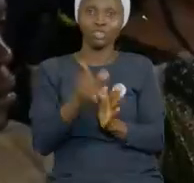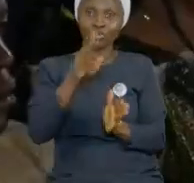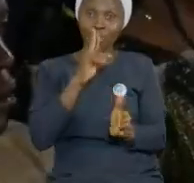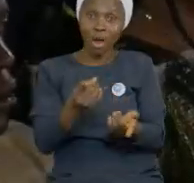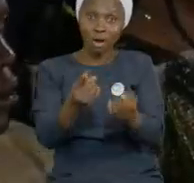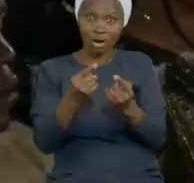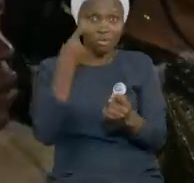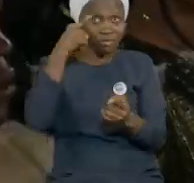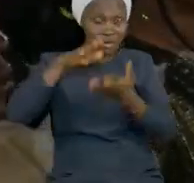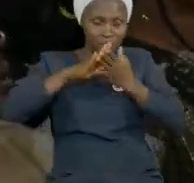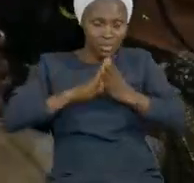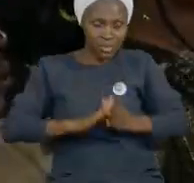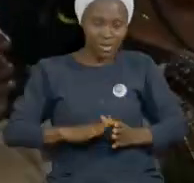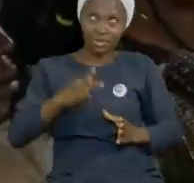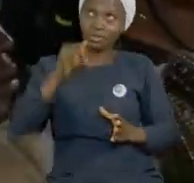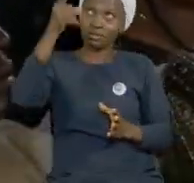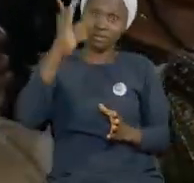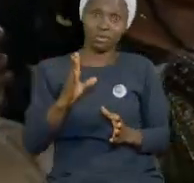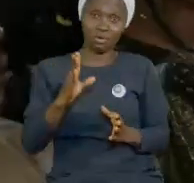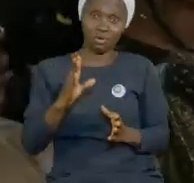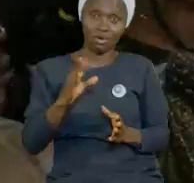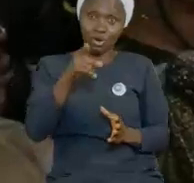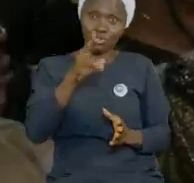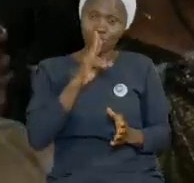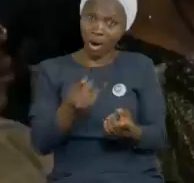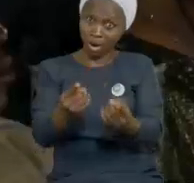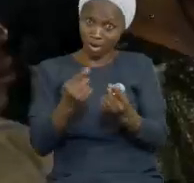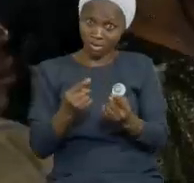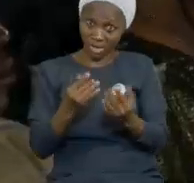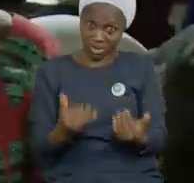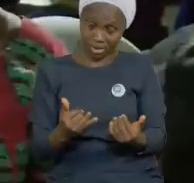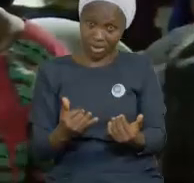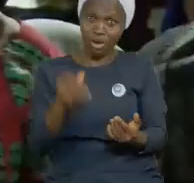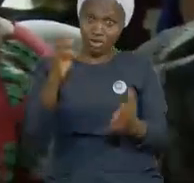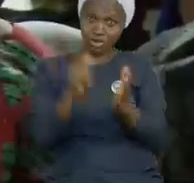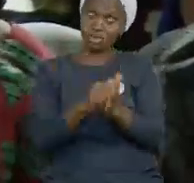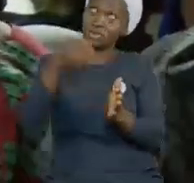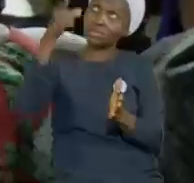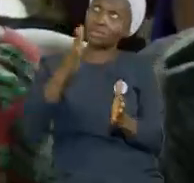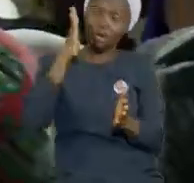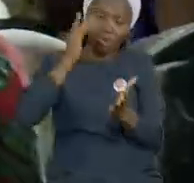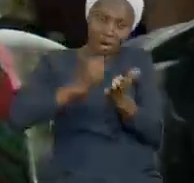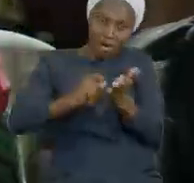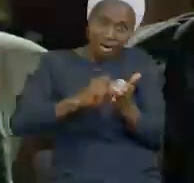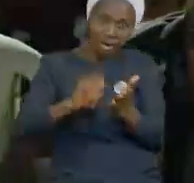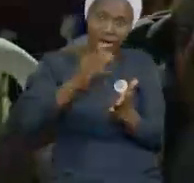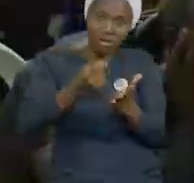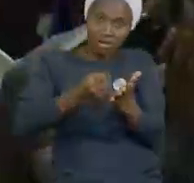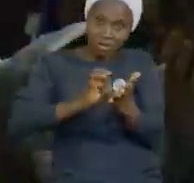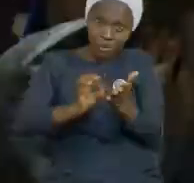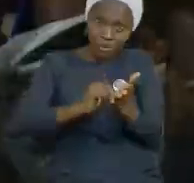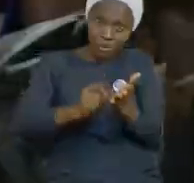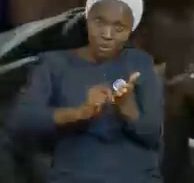God. You're coming so that the Lord will write your name in the book of life